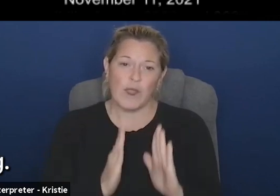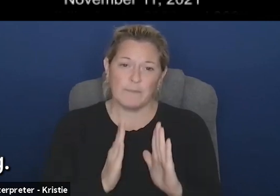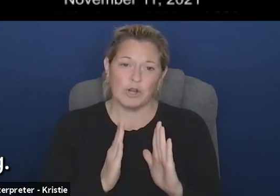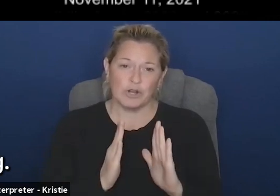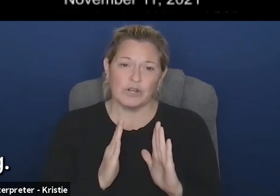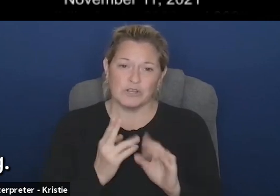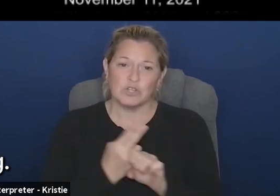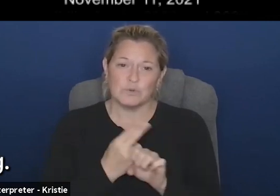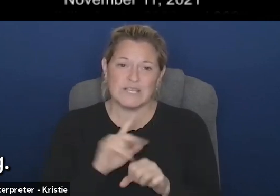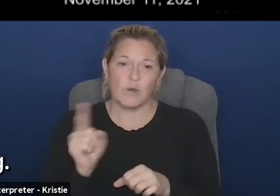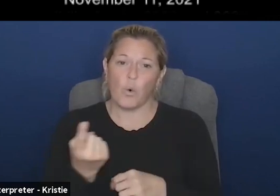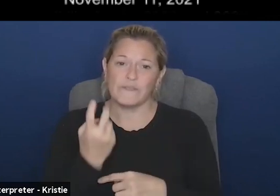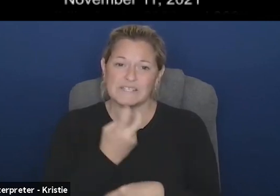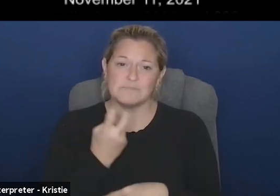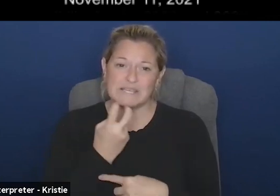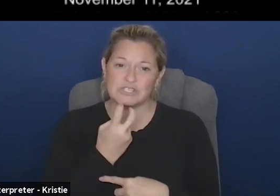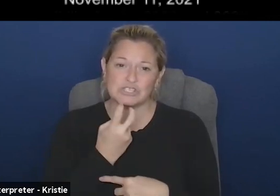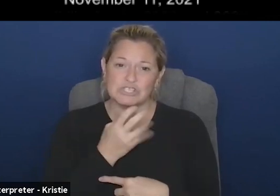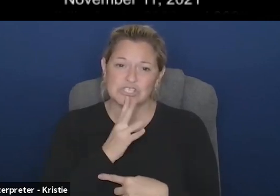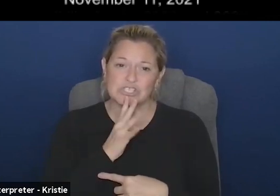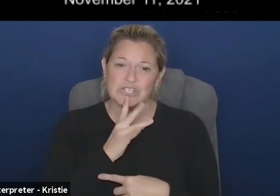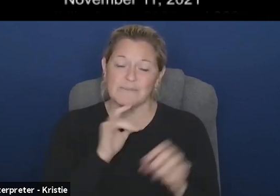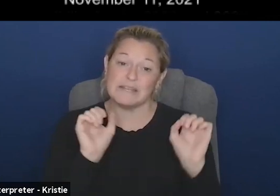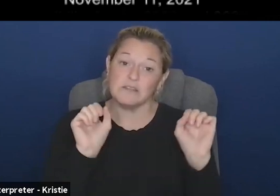done, but it's very challenging. And Braille is